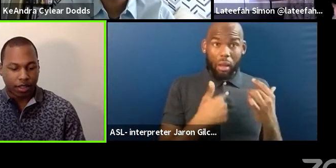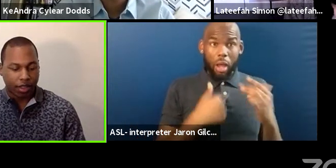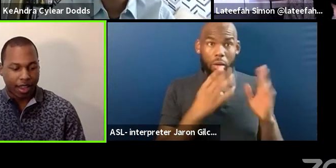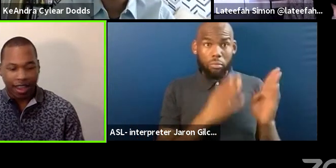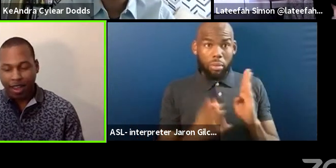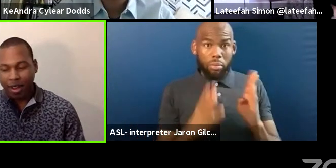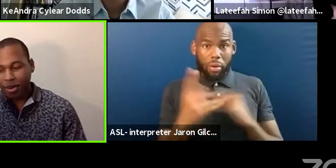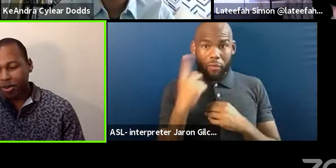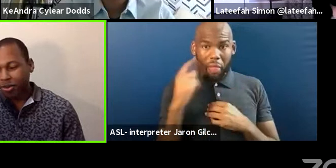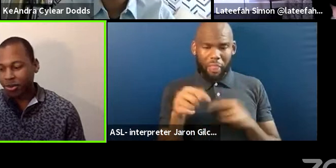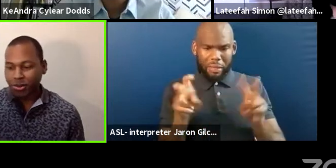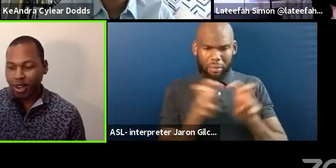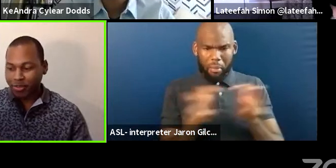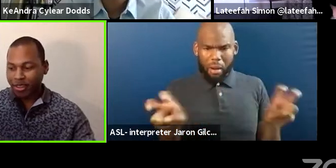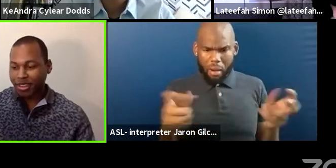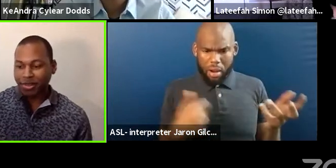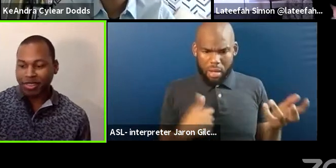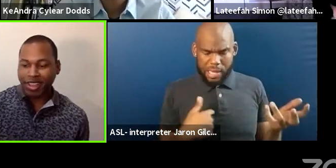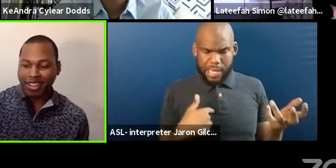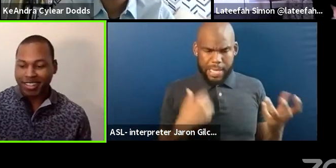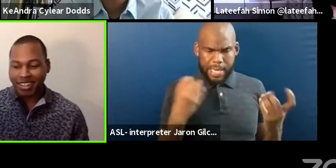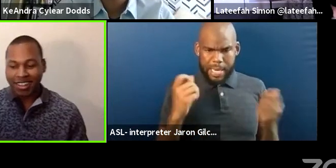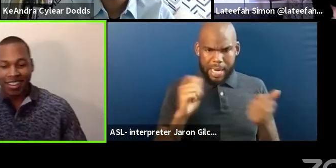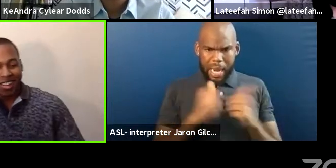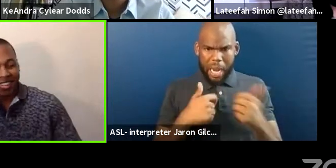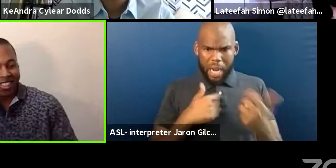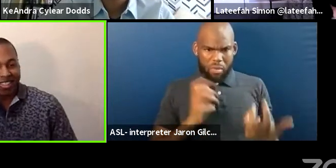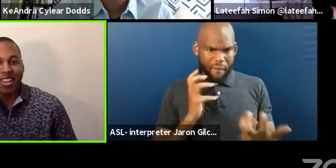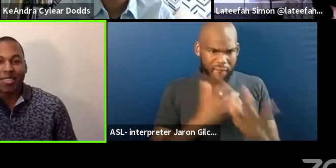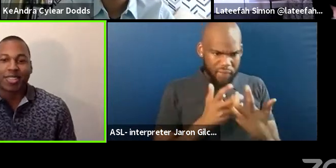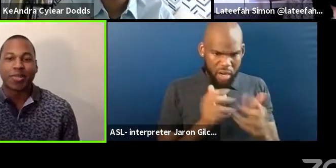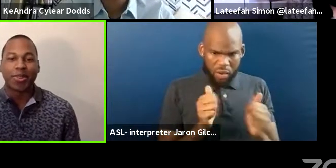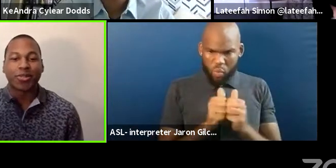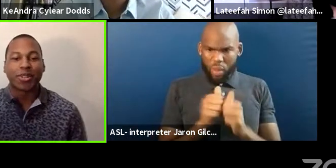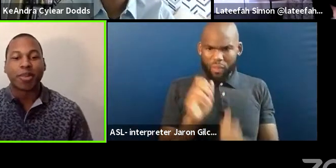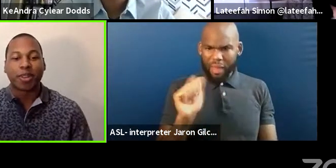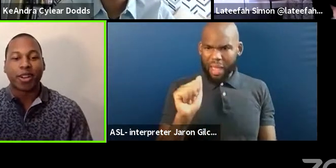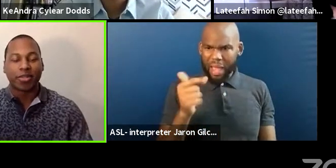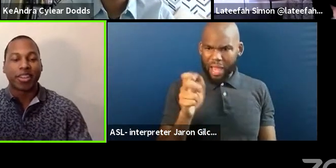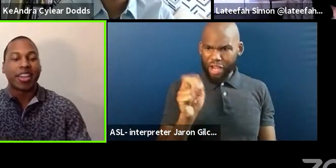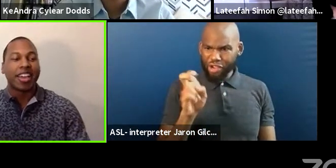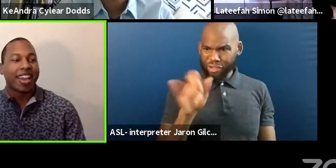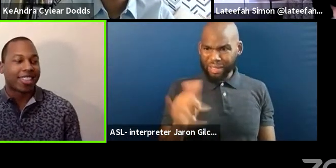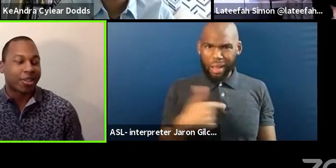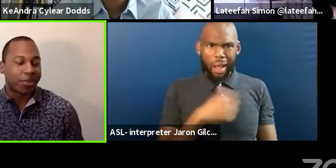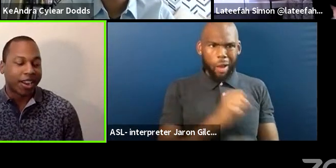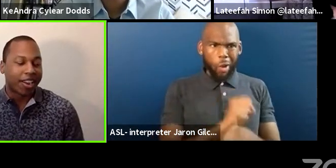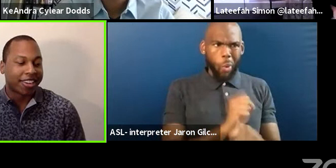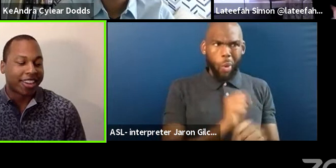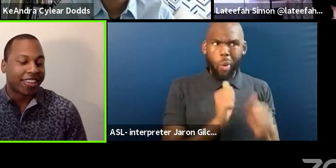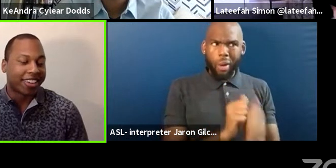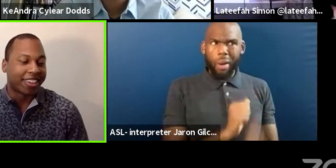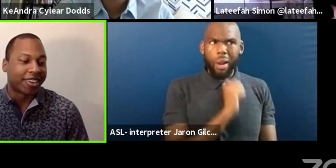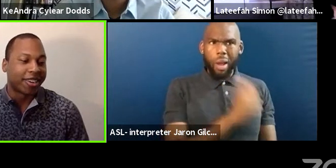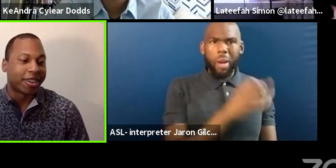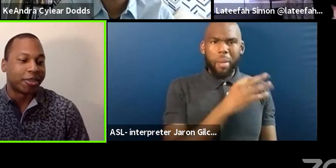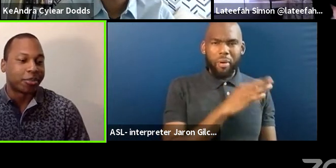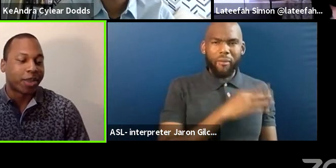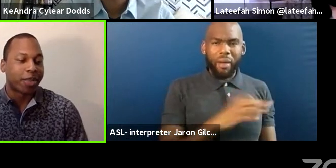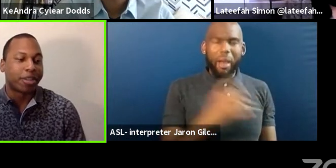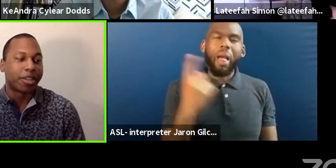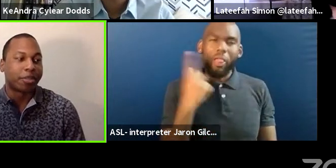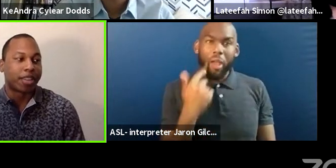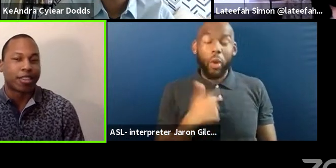like, how do I fit in with agency and all this stuff? Because I work for a nonprofit. I think we ironed it out in